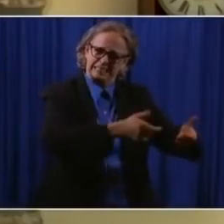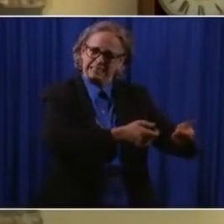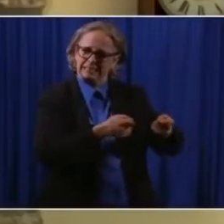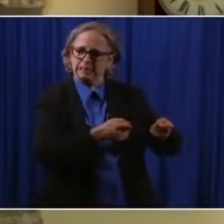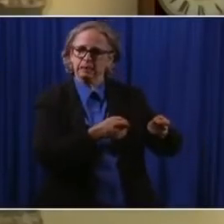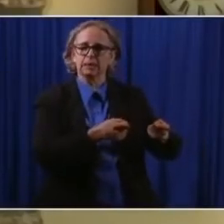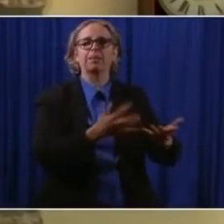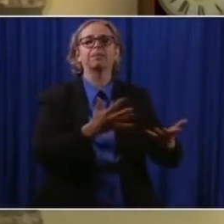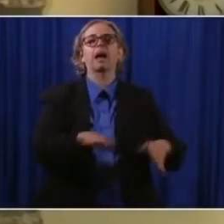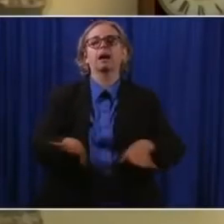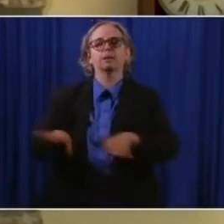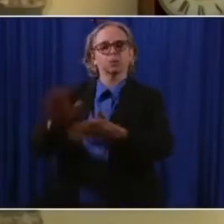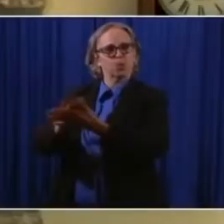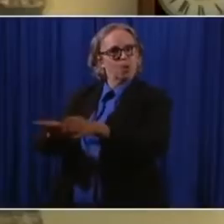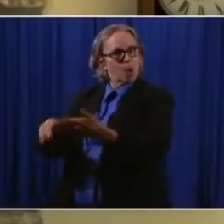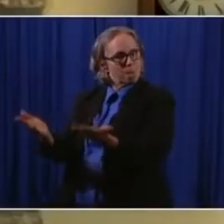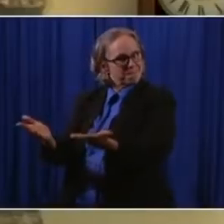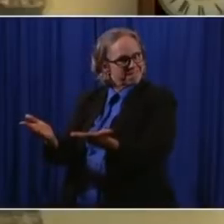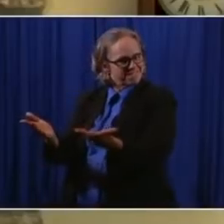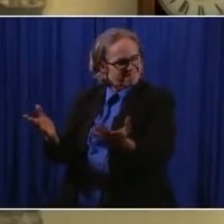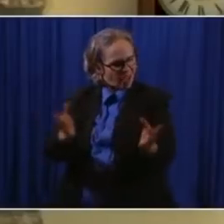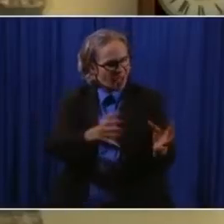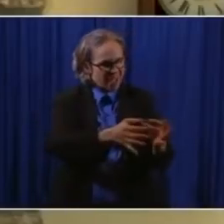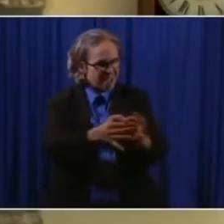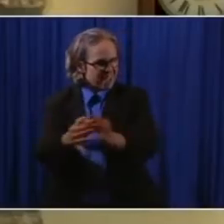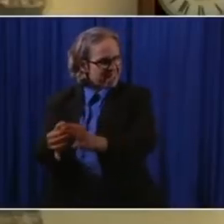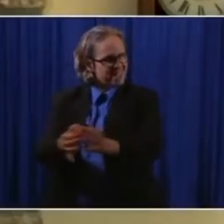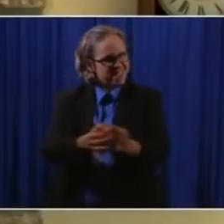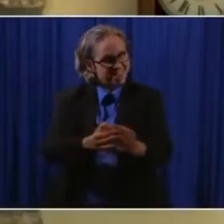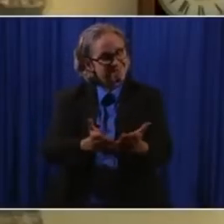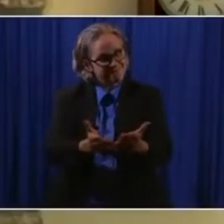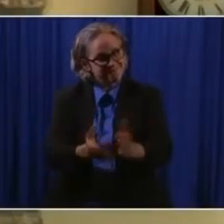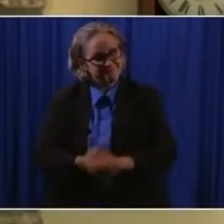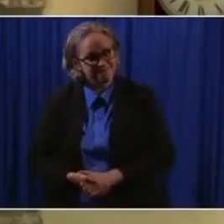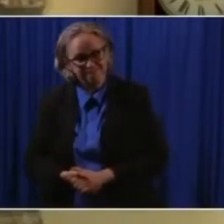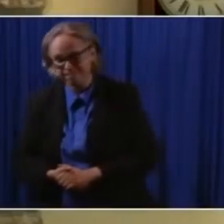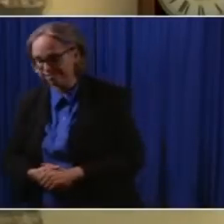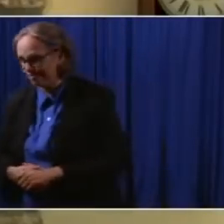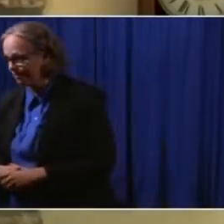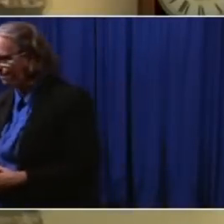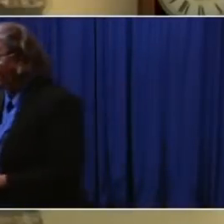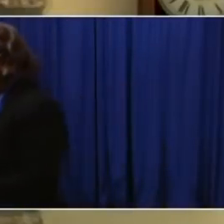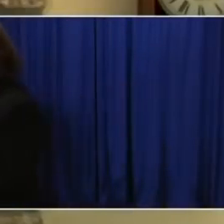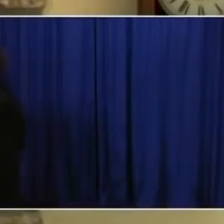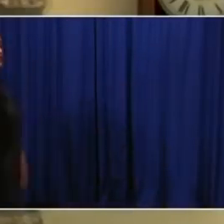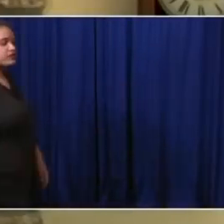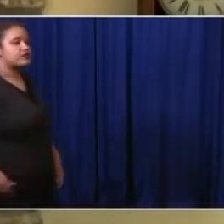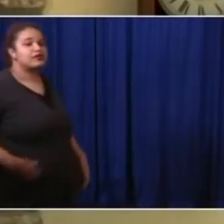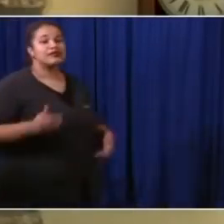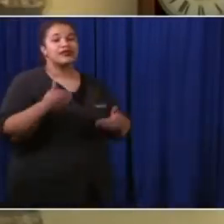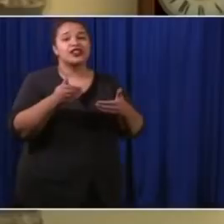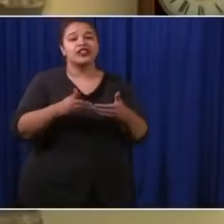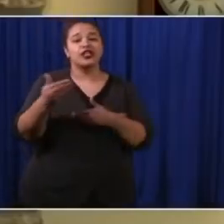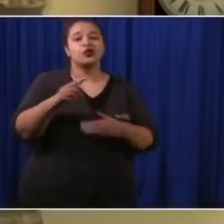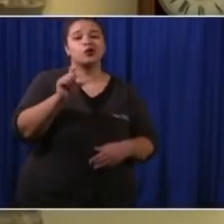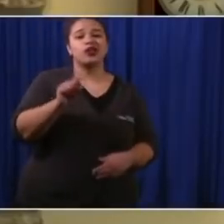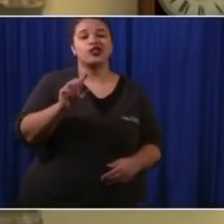Next question is from Marty Schladen at the Ohio Capitol Journal. Good afternoon, Governor. How are you today?